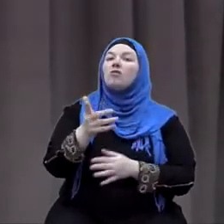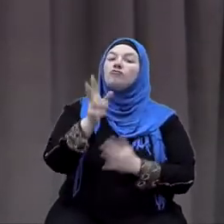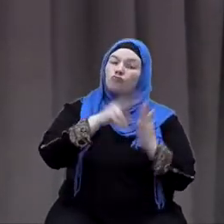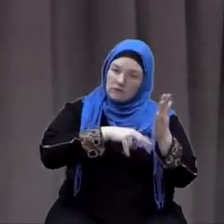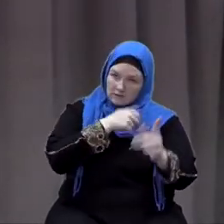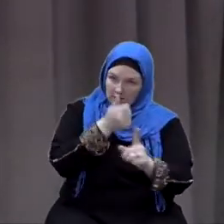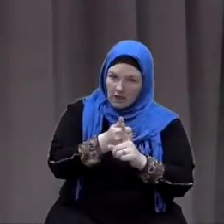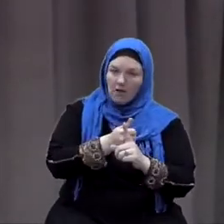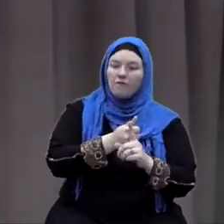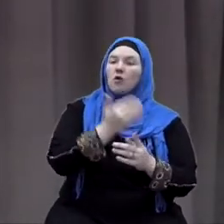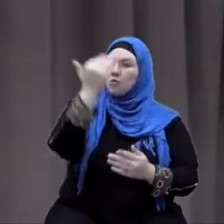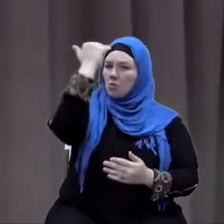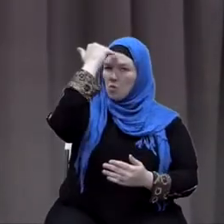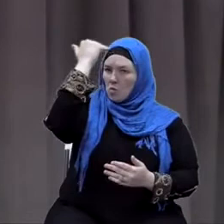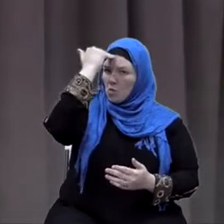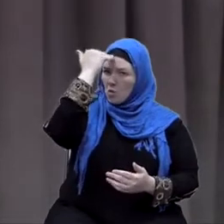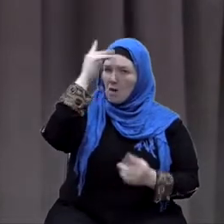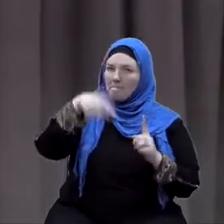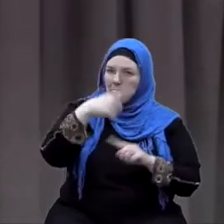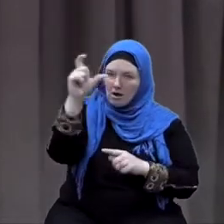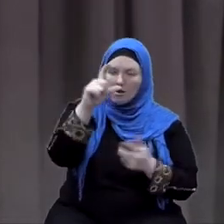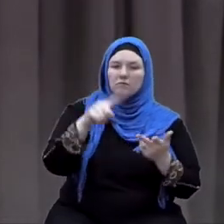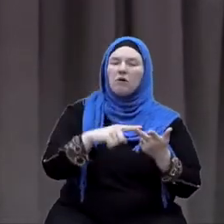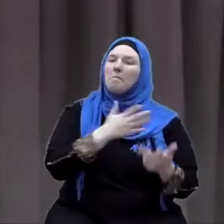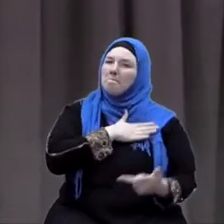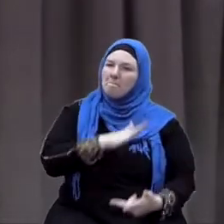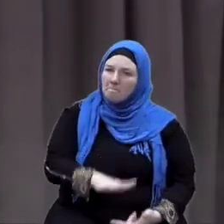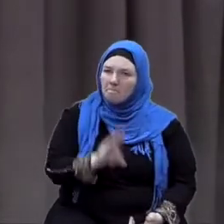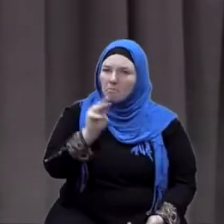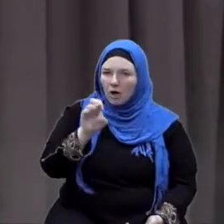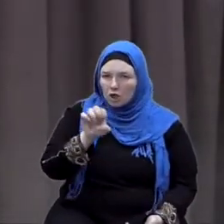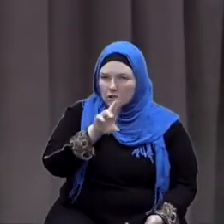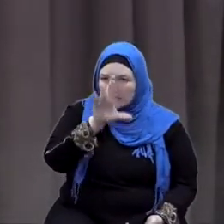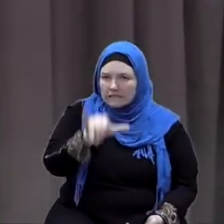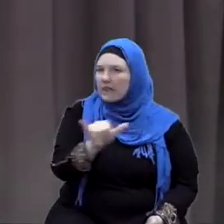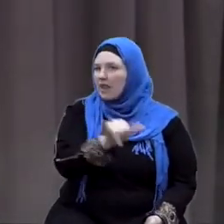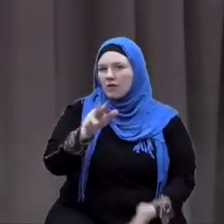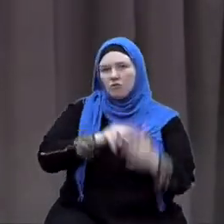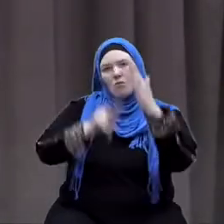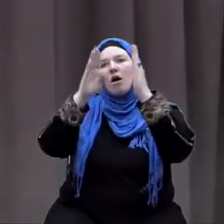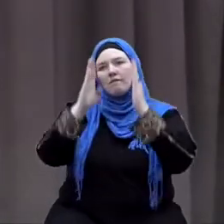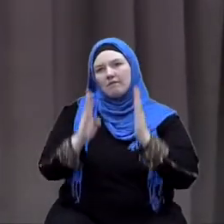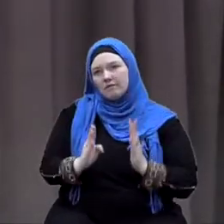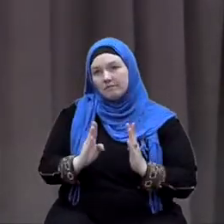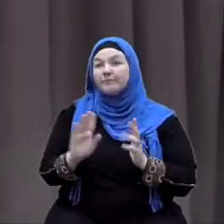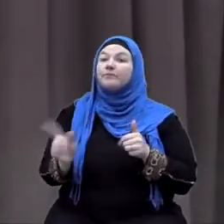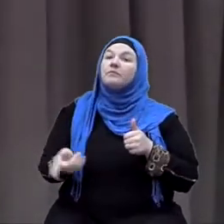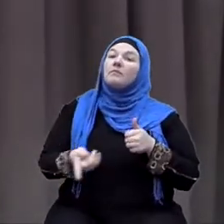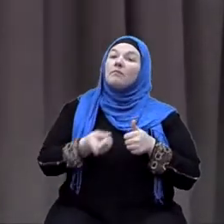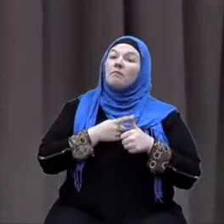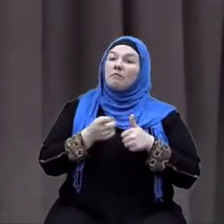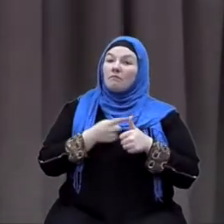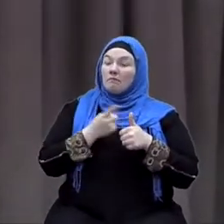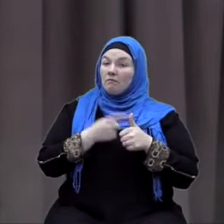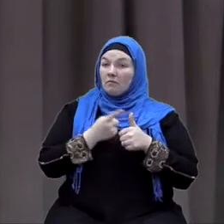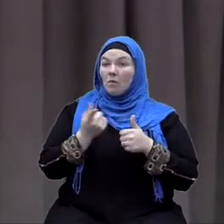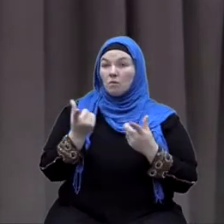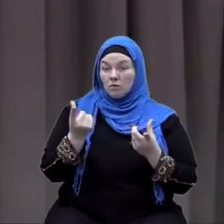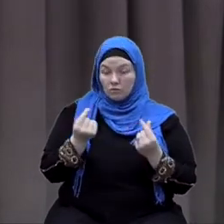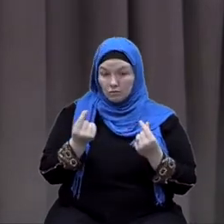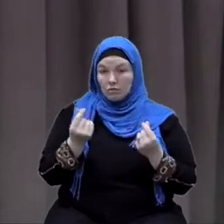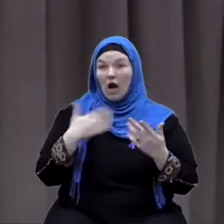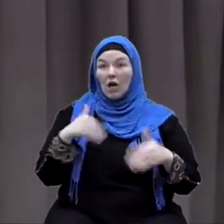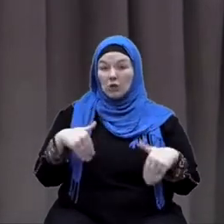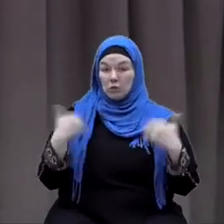knowledge, mercy, as the Prophet sallallahu alaihi wasallam used to do. So the first thing that I want to direct to you,